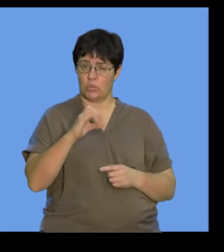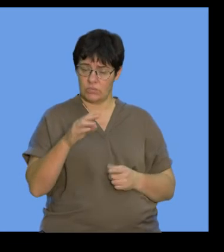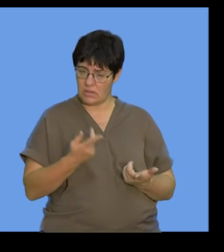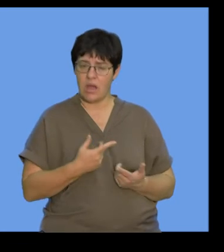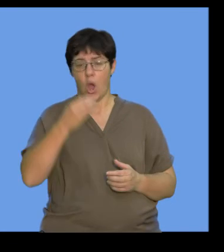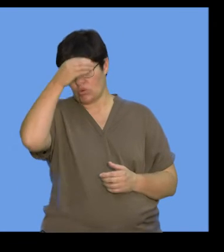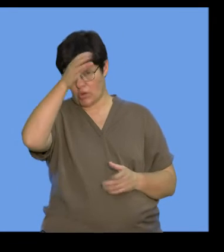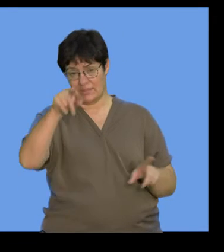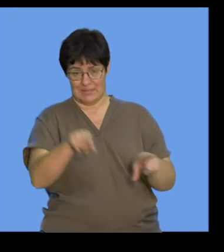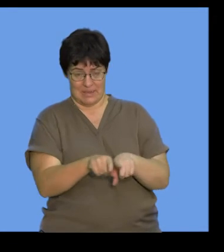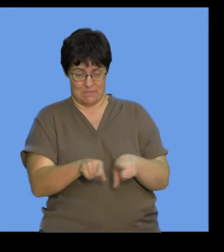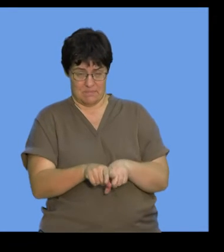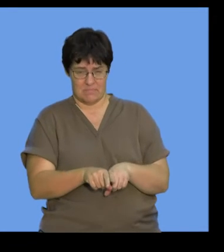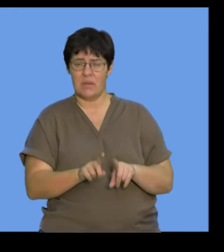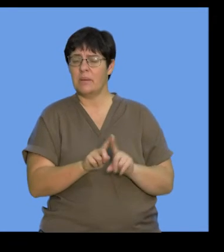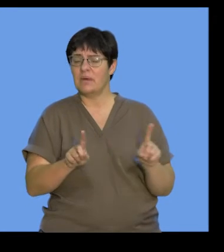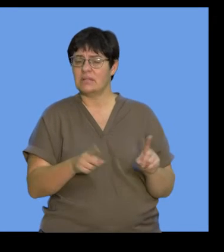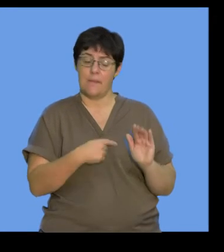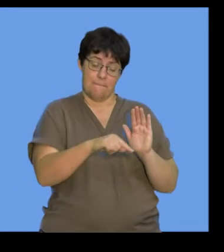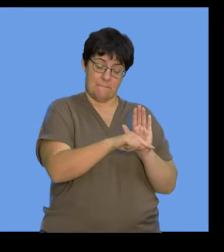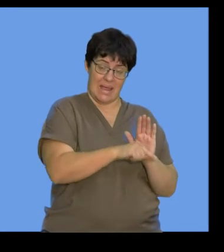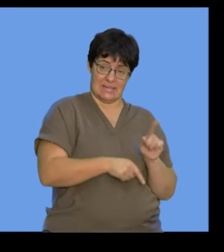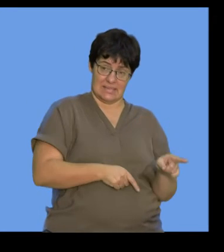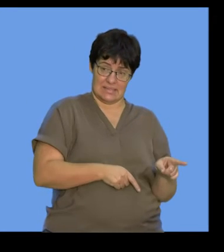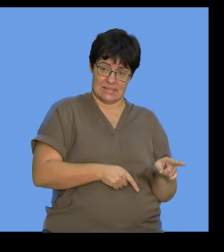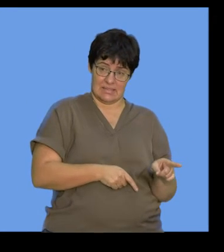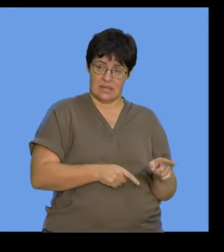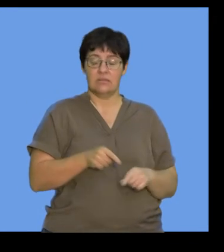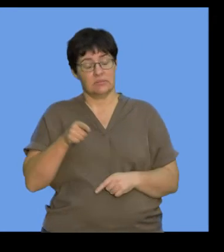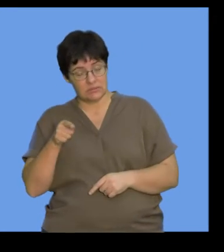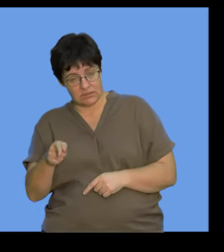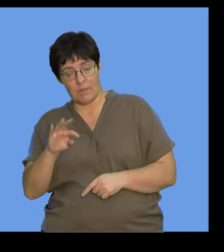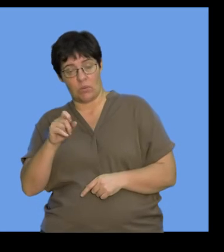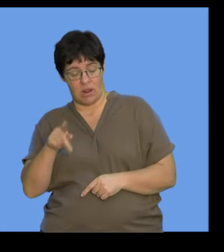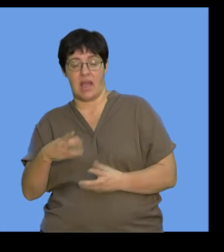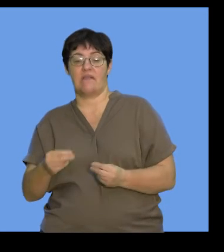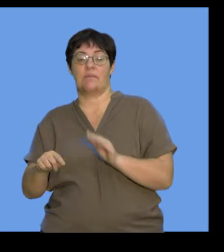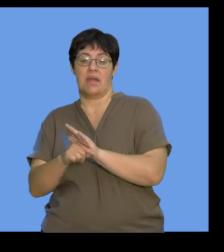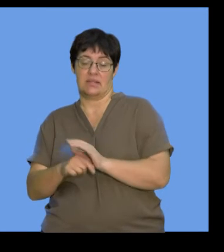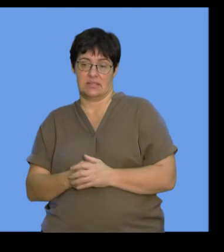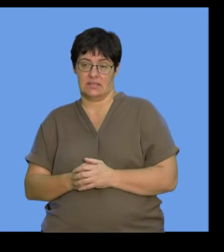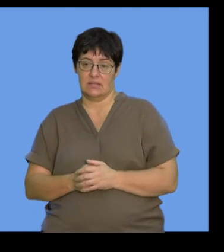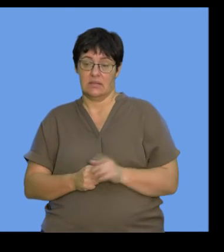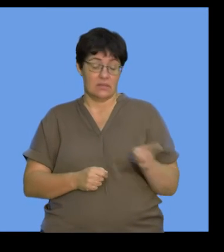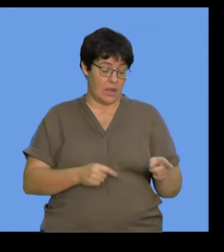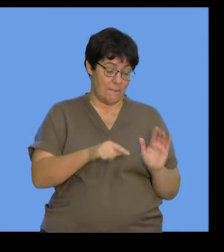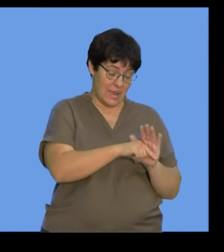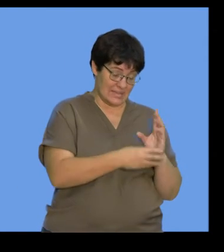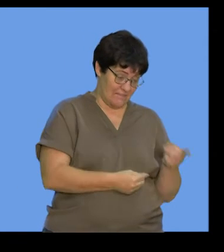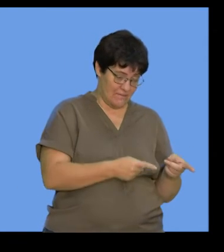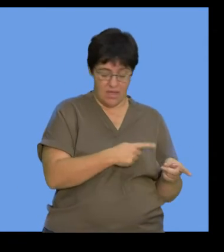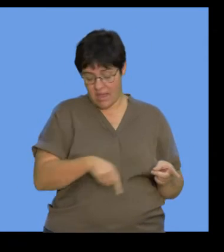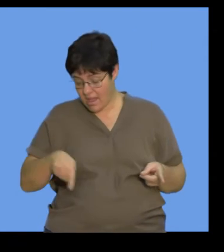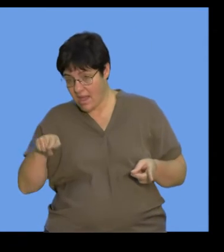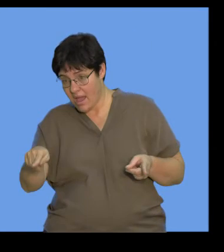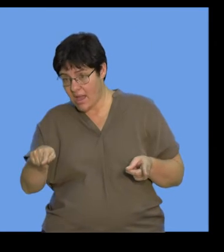same concept that we are looking at. If it's a minus here, my binomial will also have a minus. And then if it's a minus